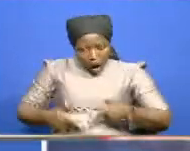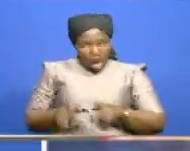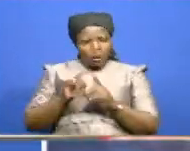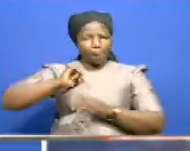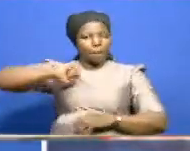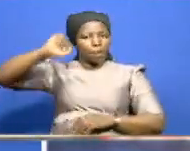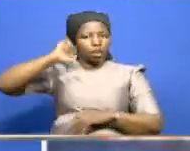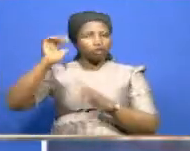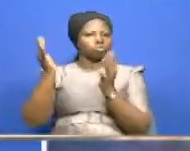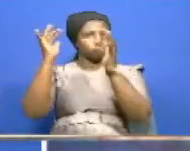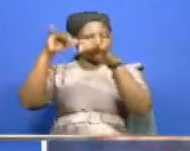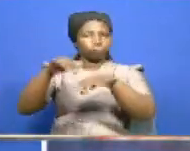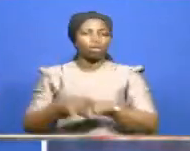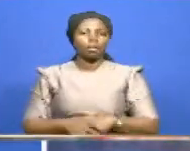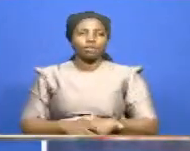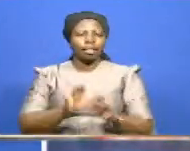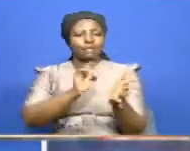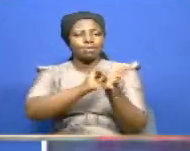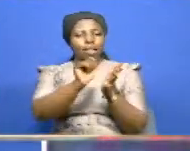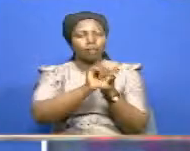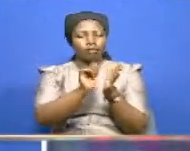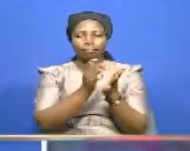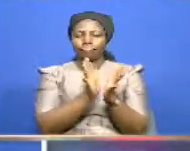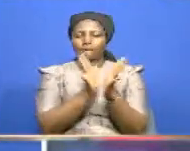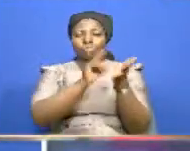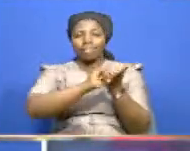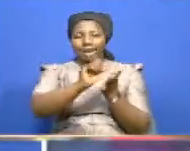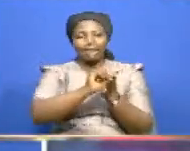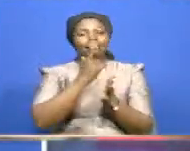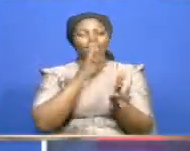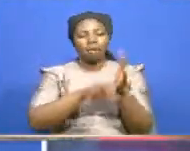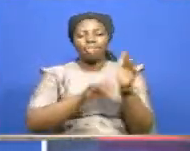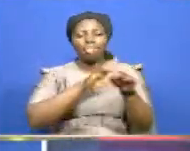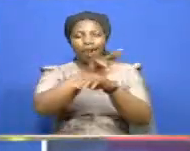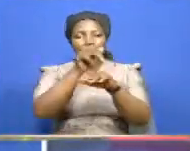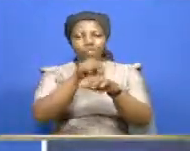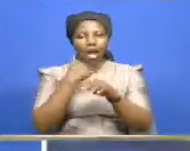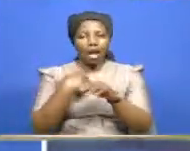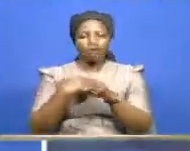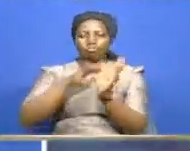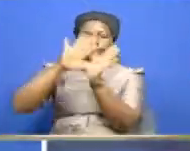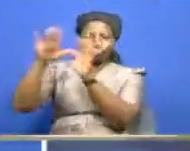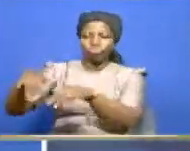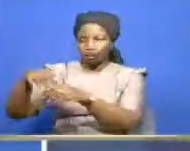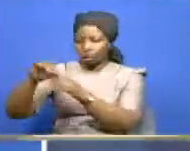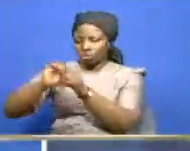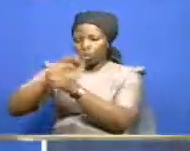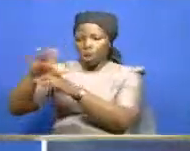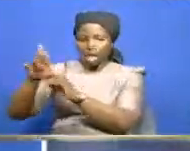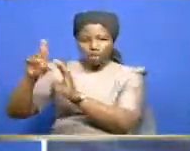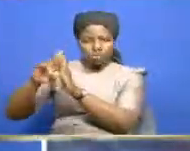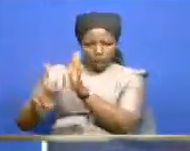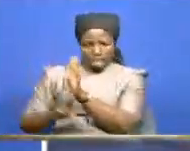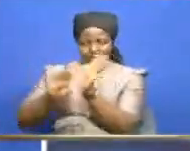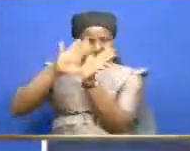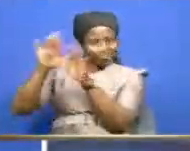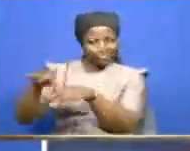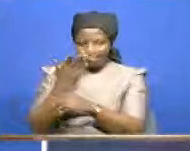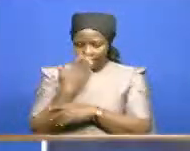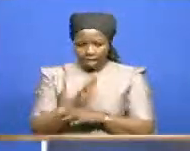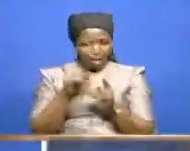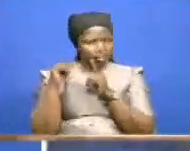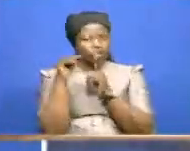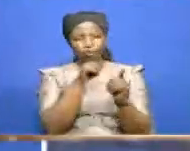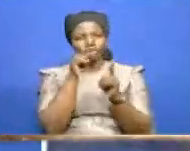General Secretary Gibore George said the nation had abandoned the COVID-19 containment measures, accusing the politicians for